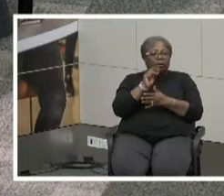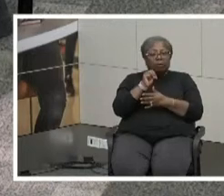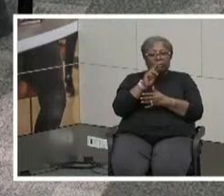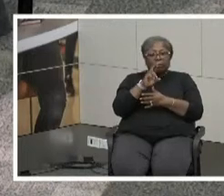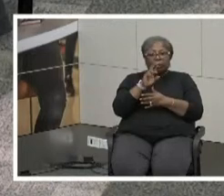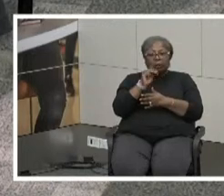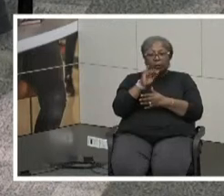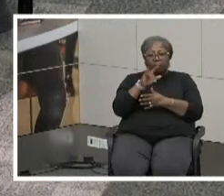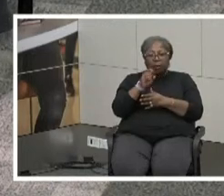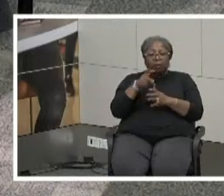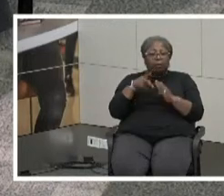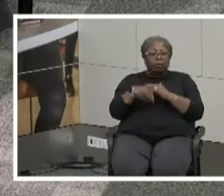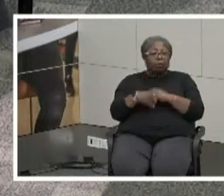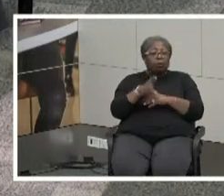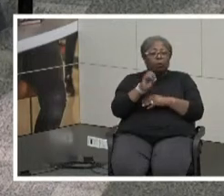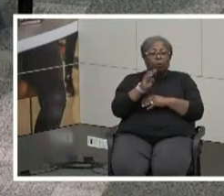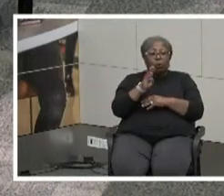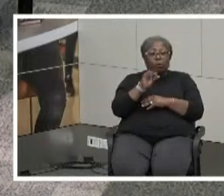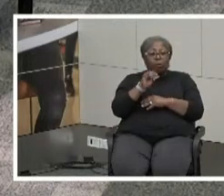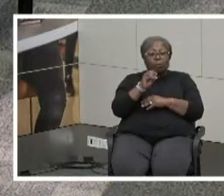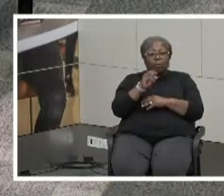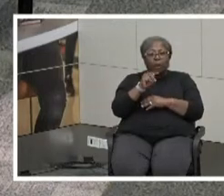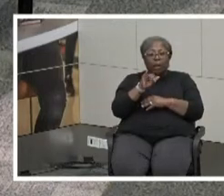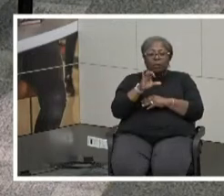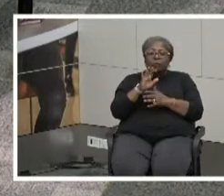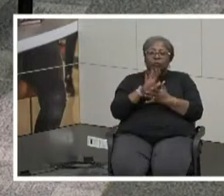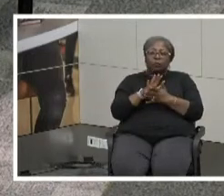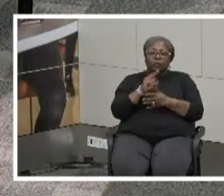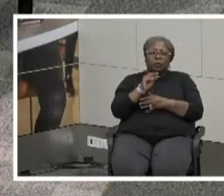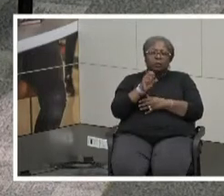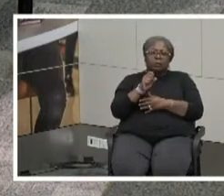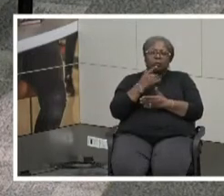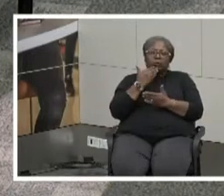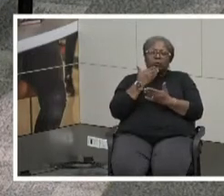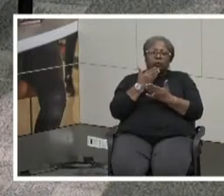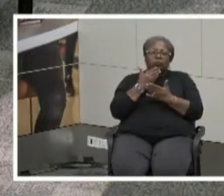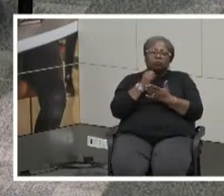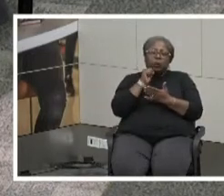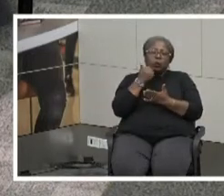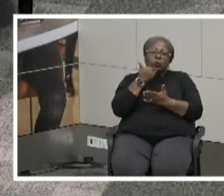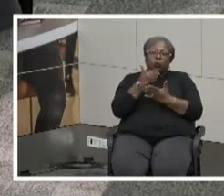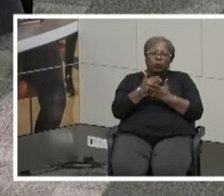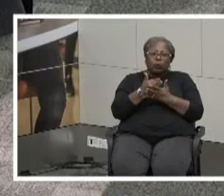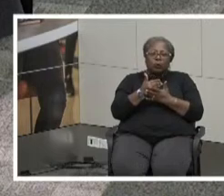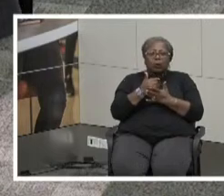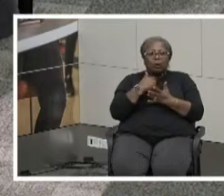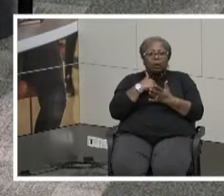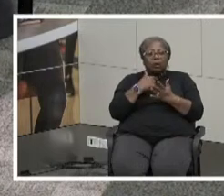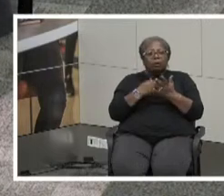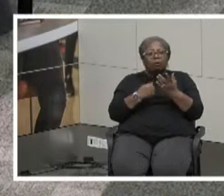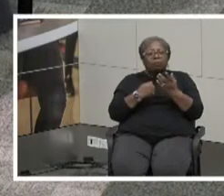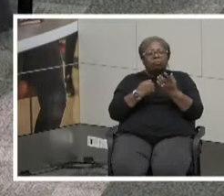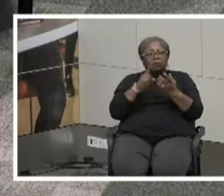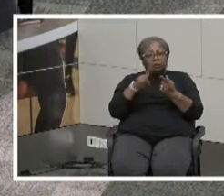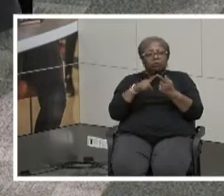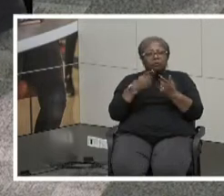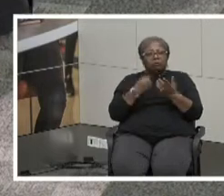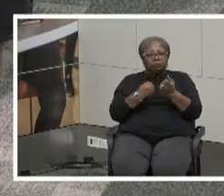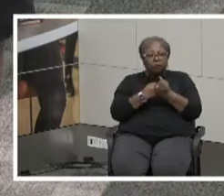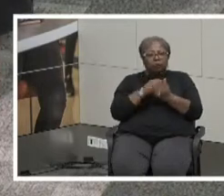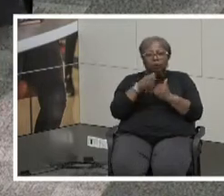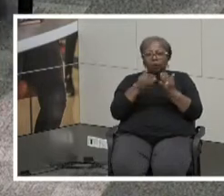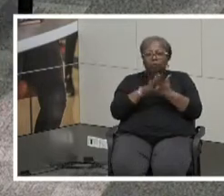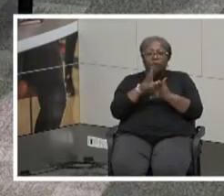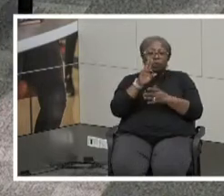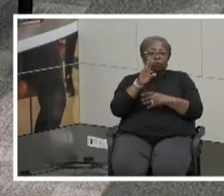miles cutting robotics from the NES schools is a disgrace and I implore you to ensure robotics coaches and resources are funded in all schools no